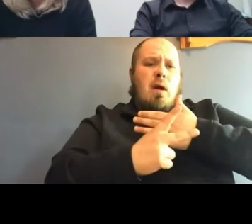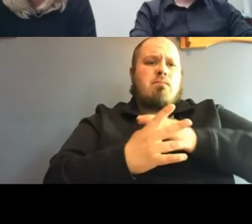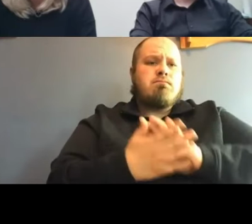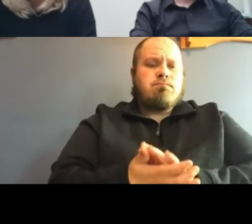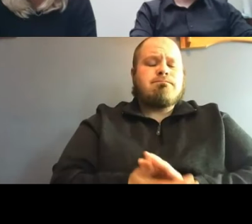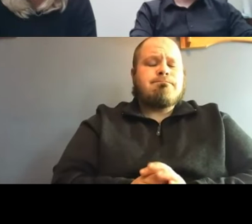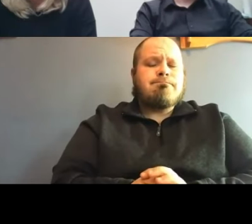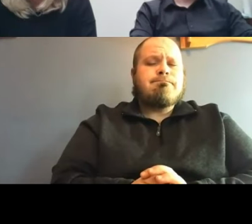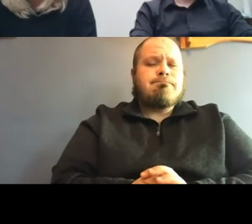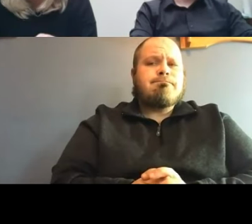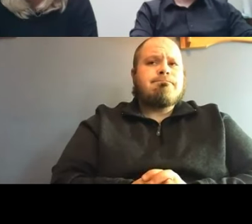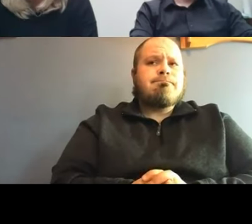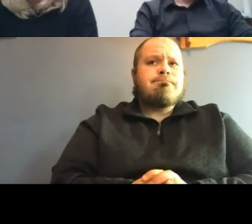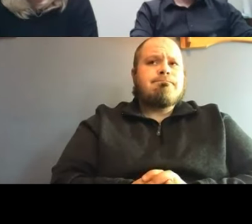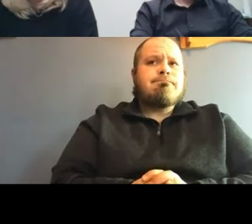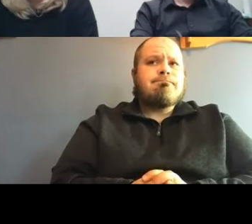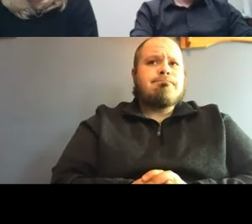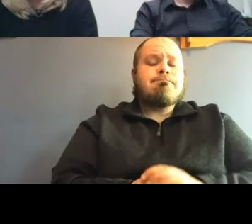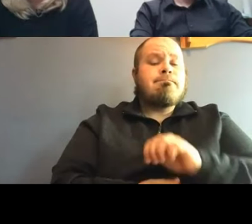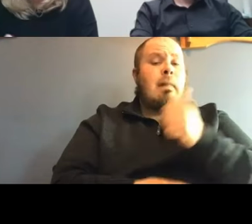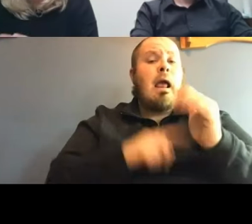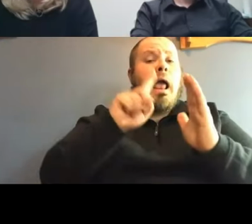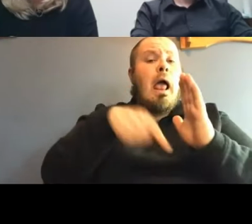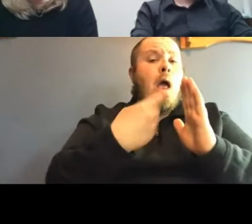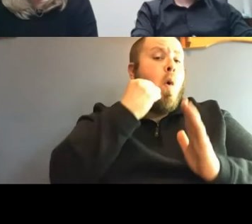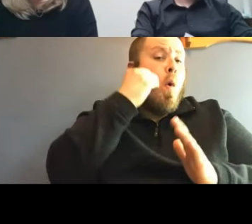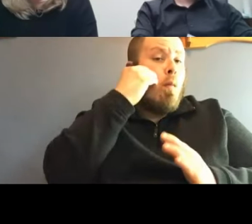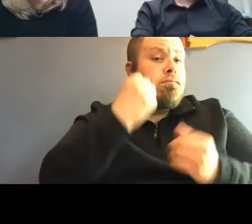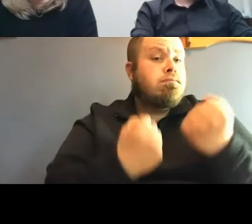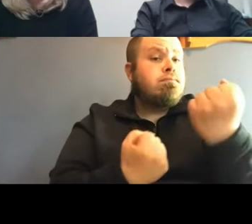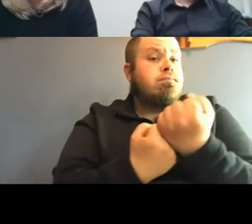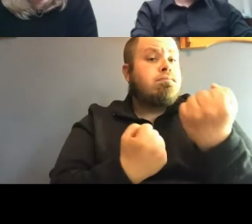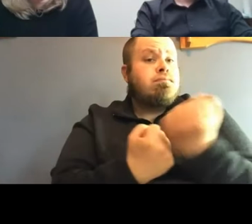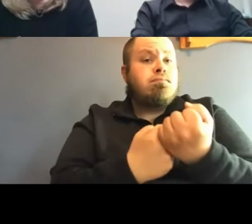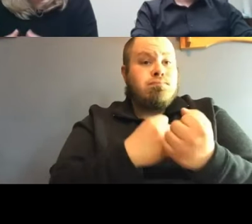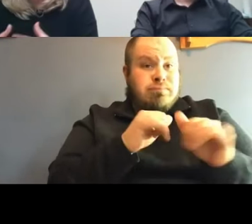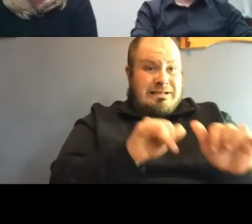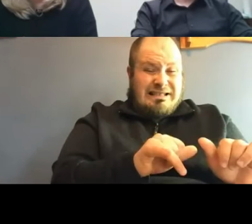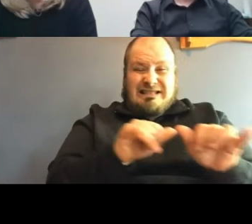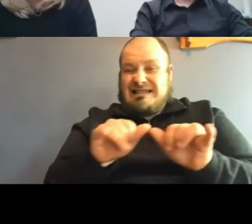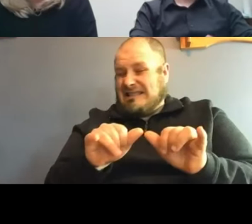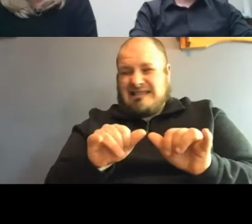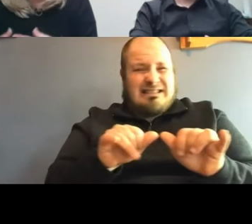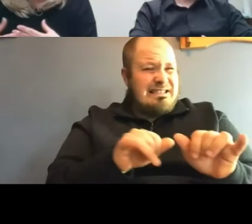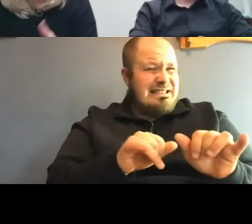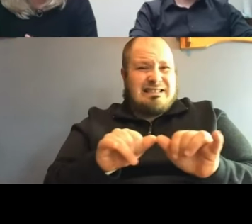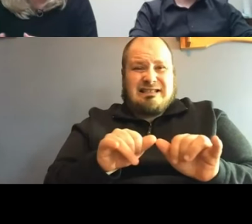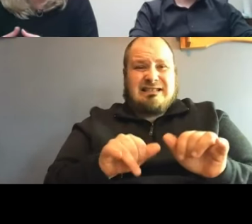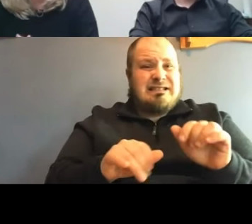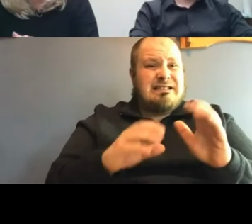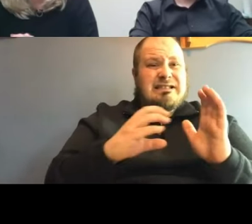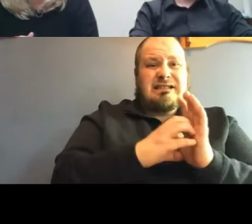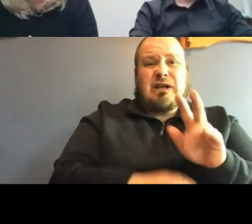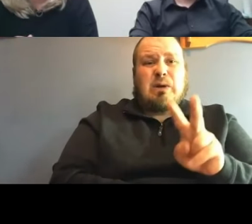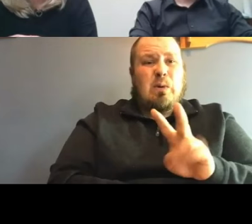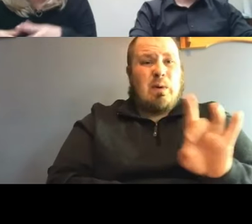that hourly home support isn't quite the same as Section 28